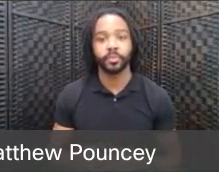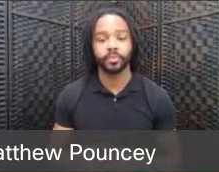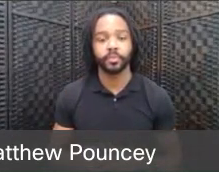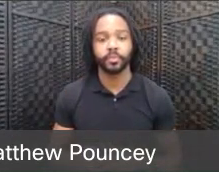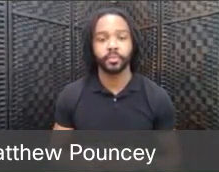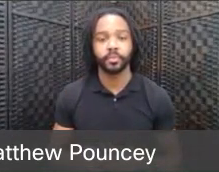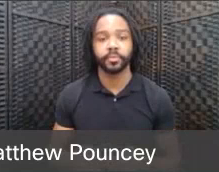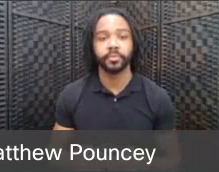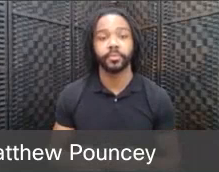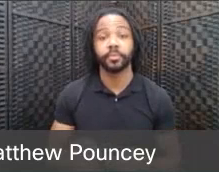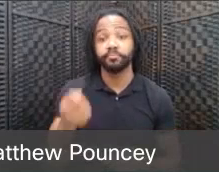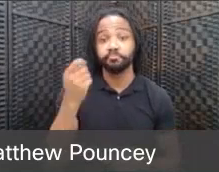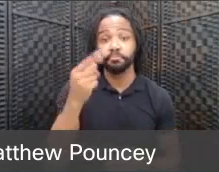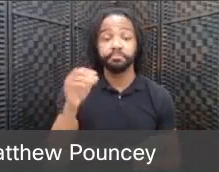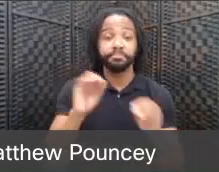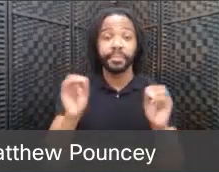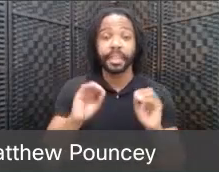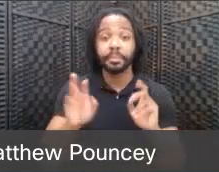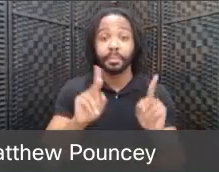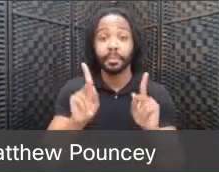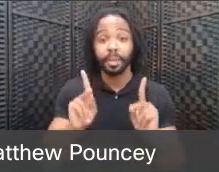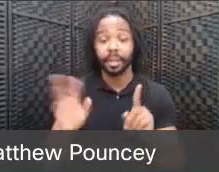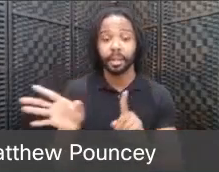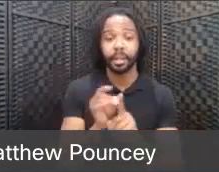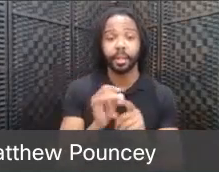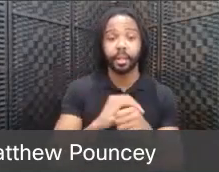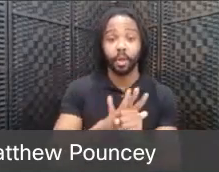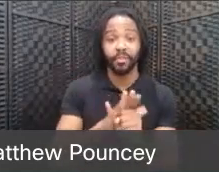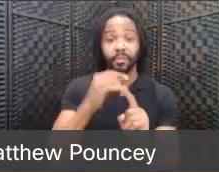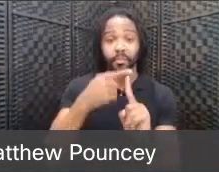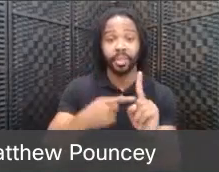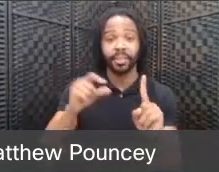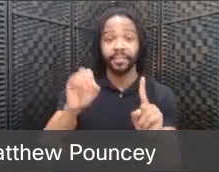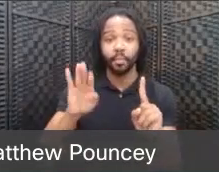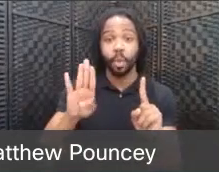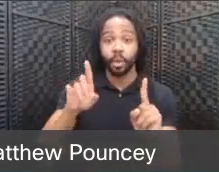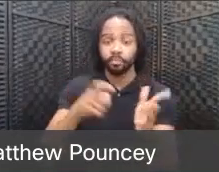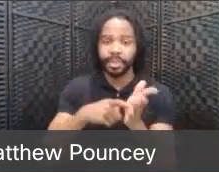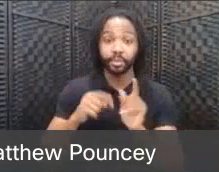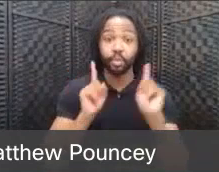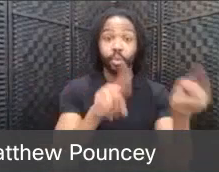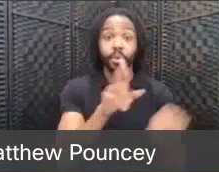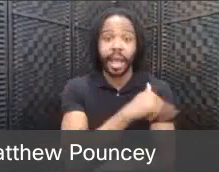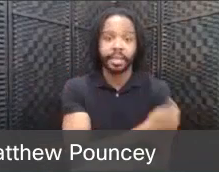None of the people who contracted COVID in February required inpatient hospitalization.